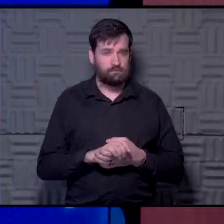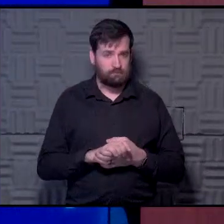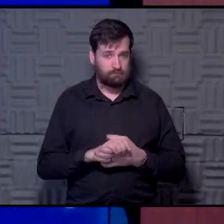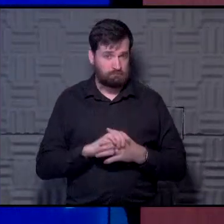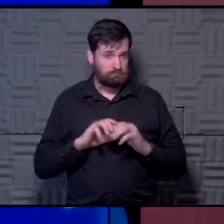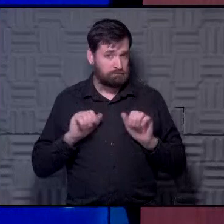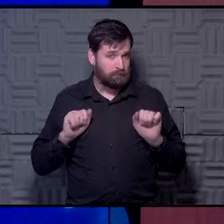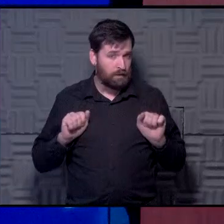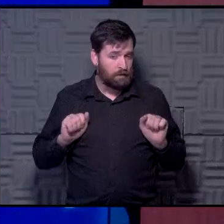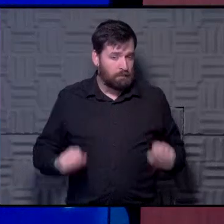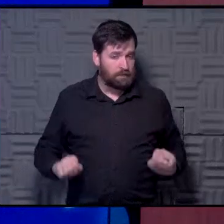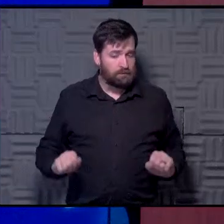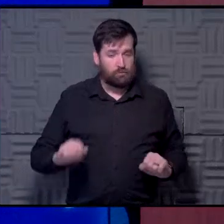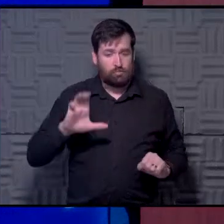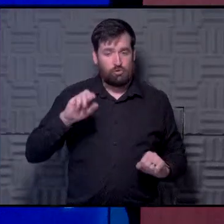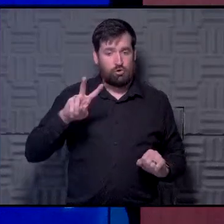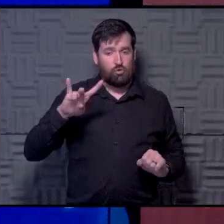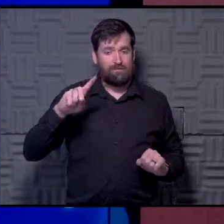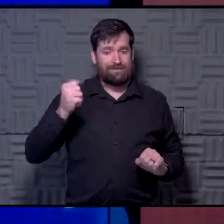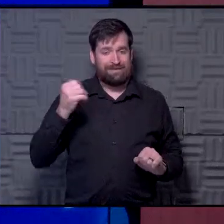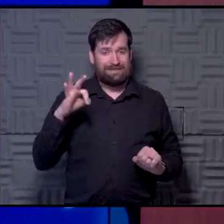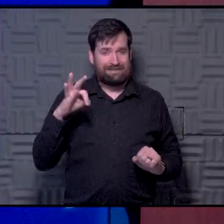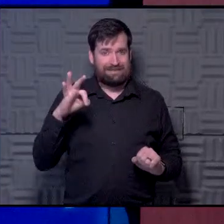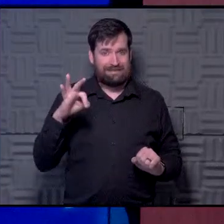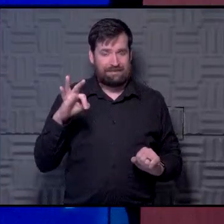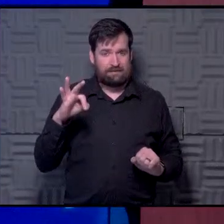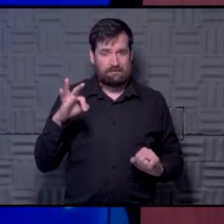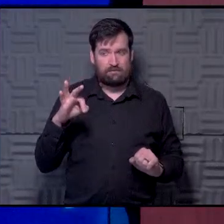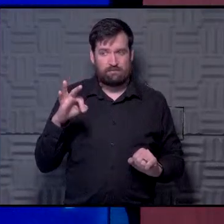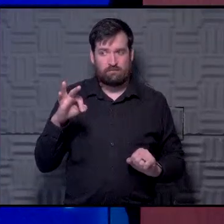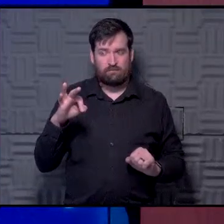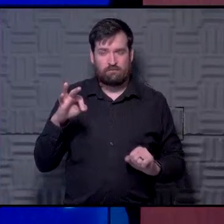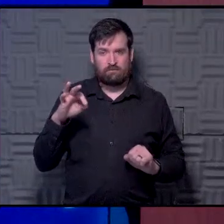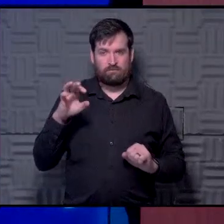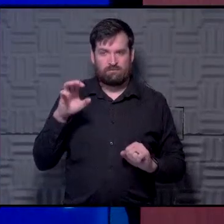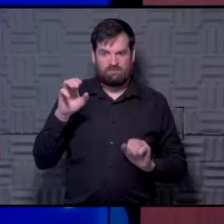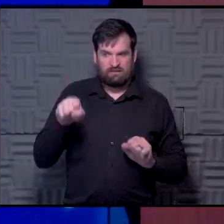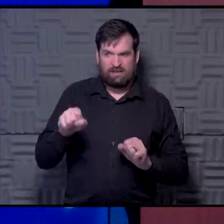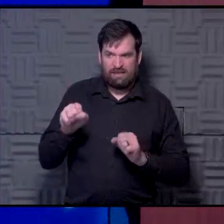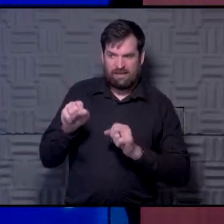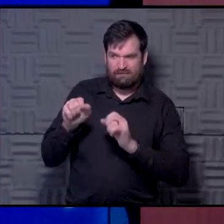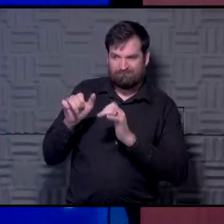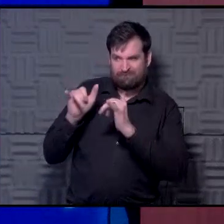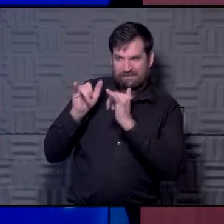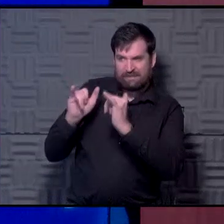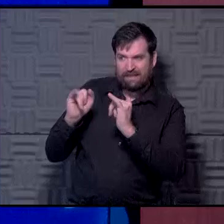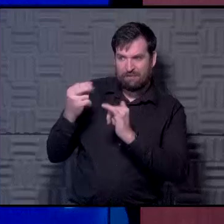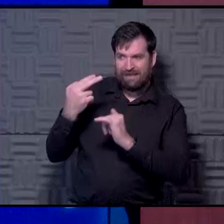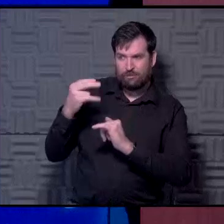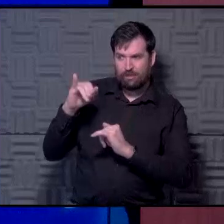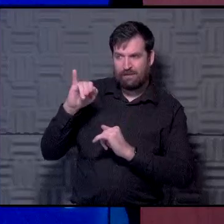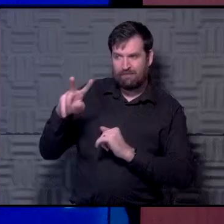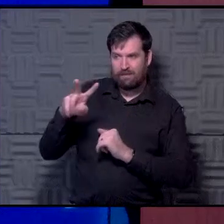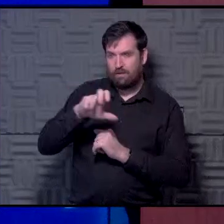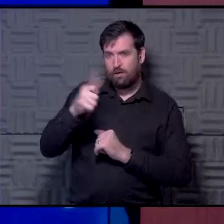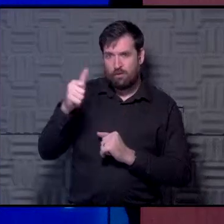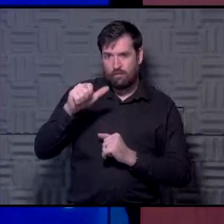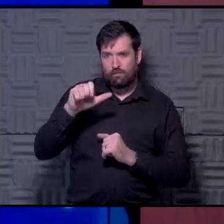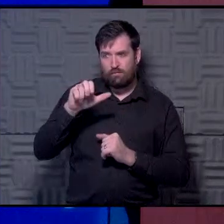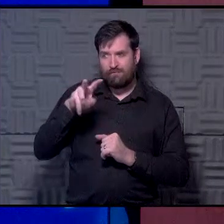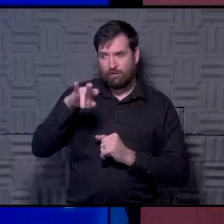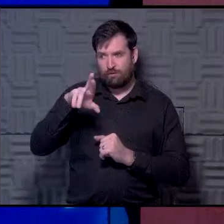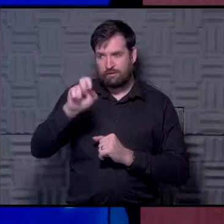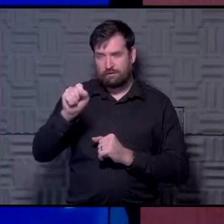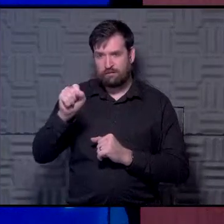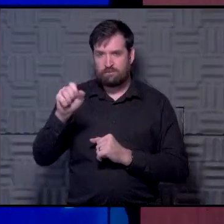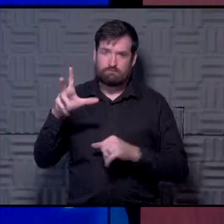it's possible for COVID-19 to take a page from HIV and other retroviruses and